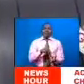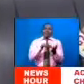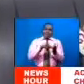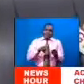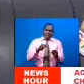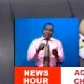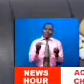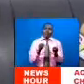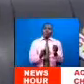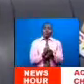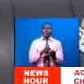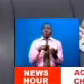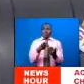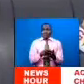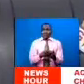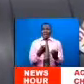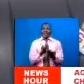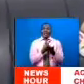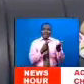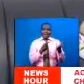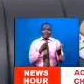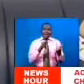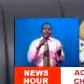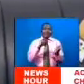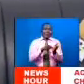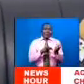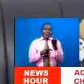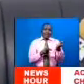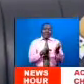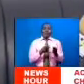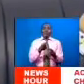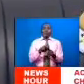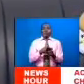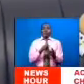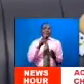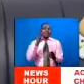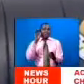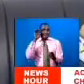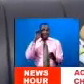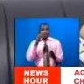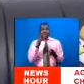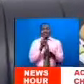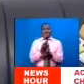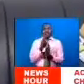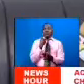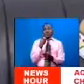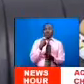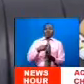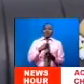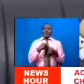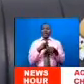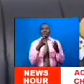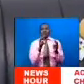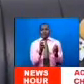most functions, cover Ghana effectively. And I must say that recently when we had the